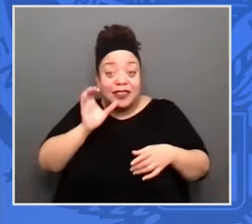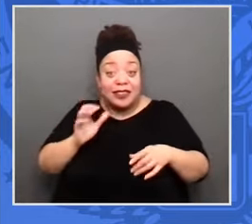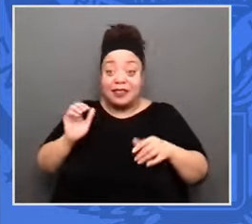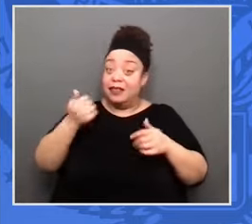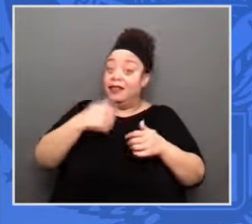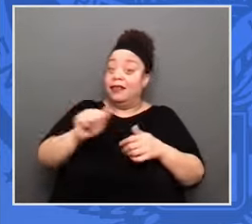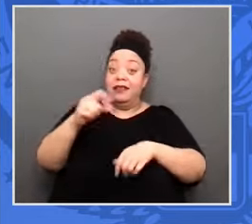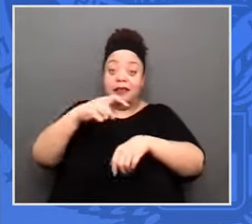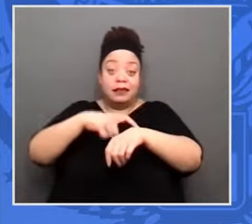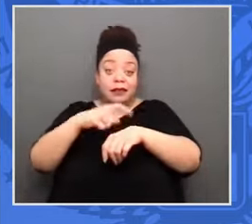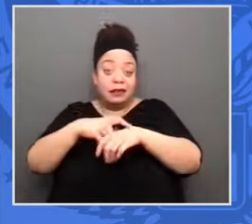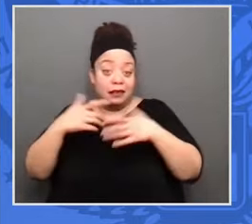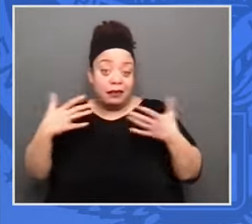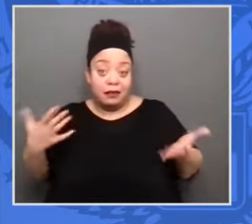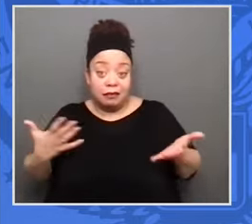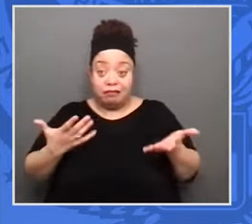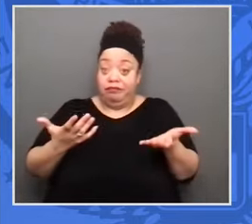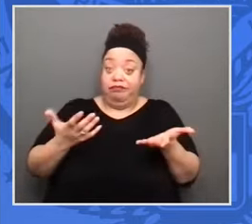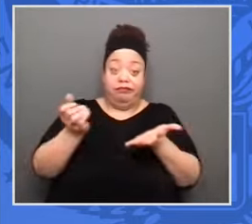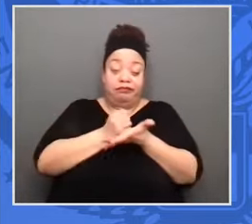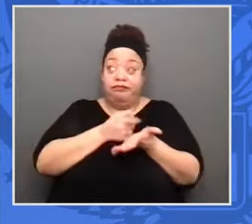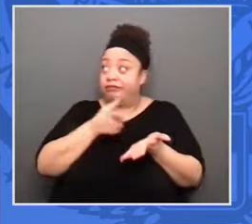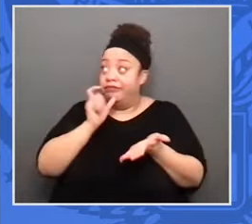Drive-by celebrations have become quite popular during these times.